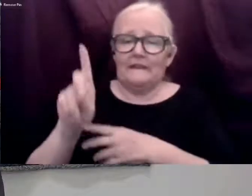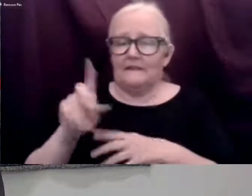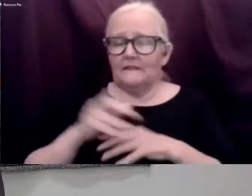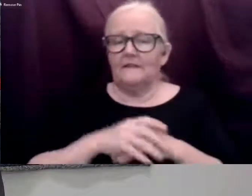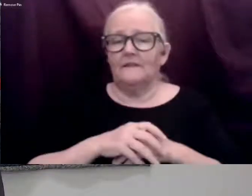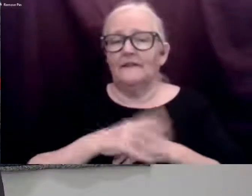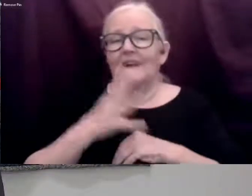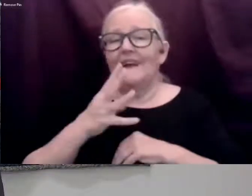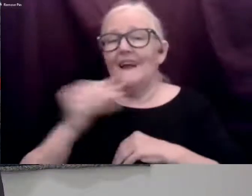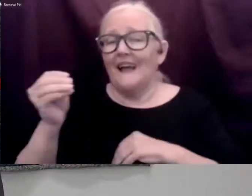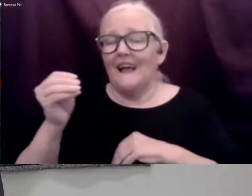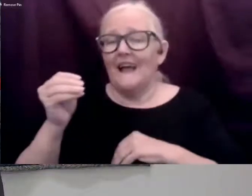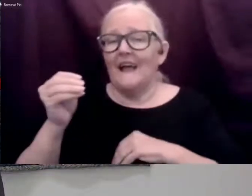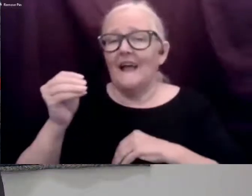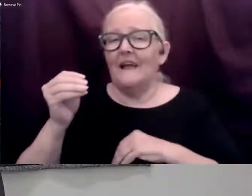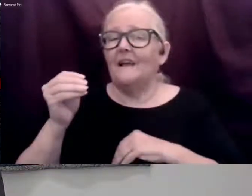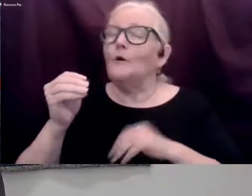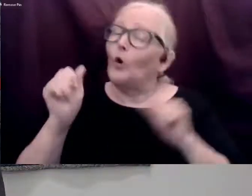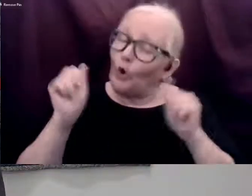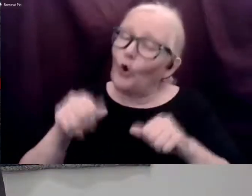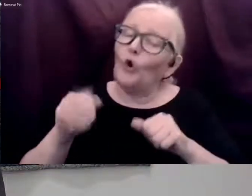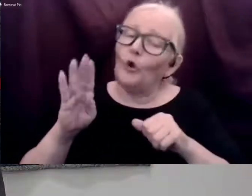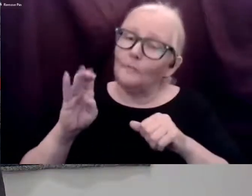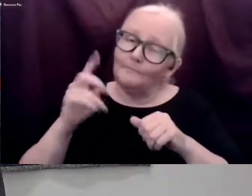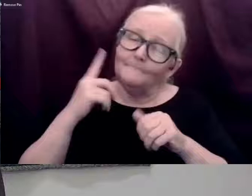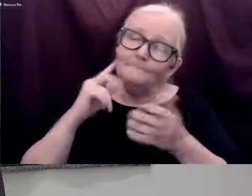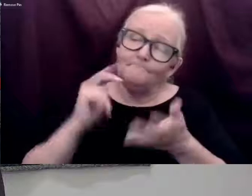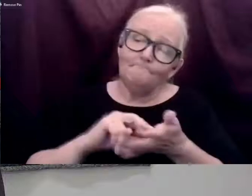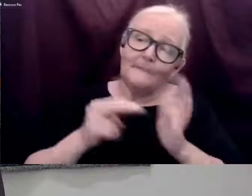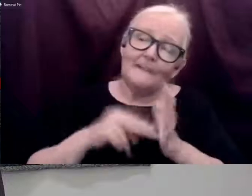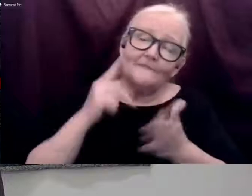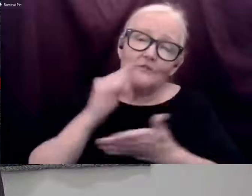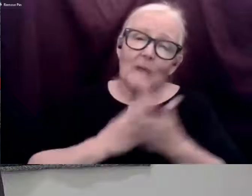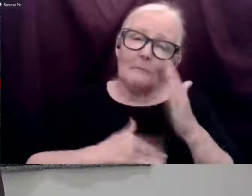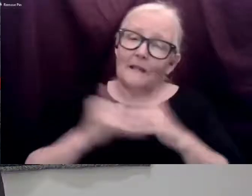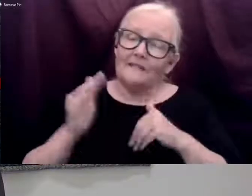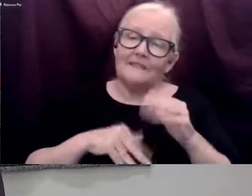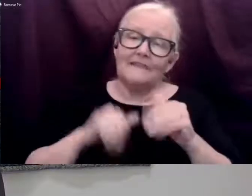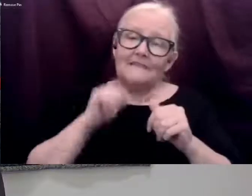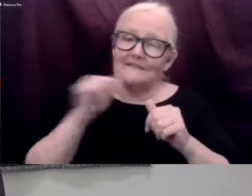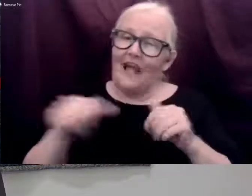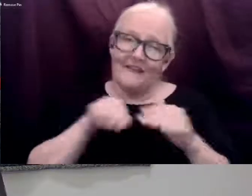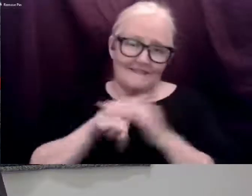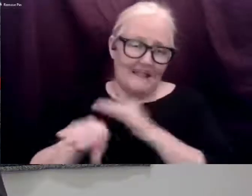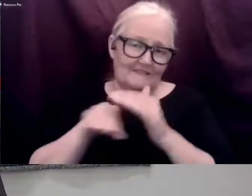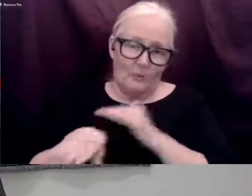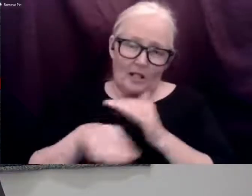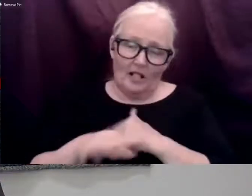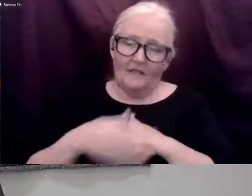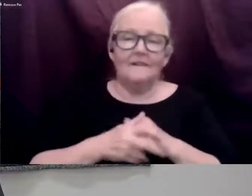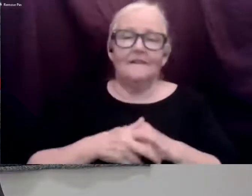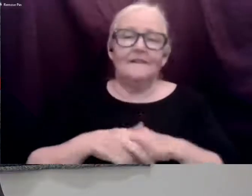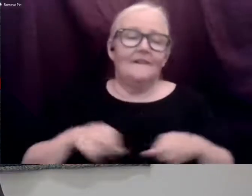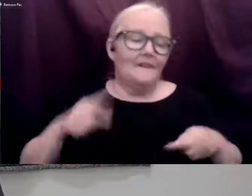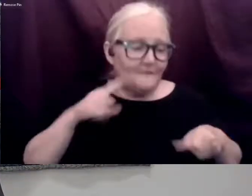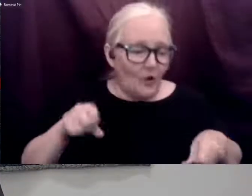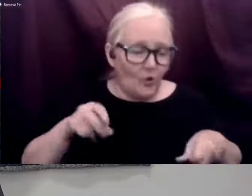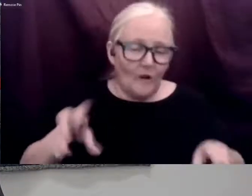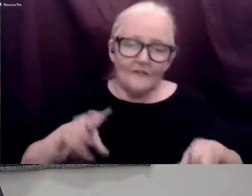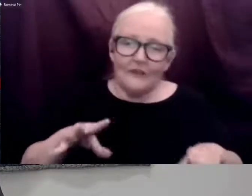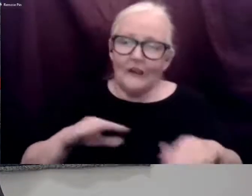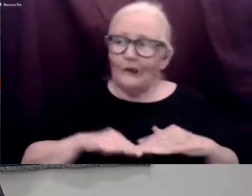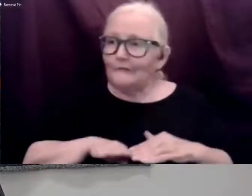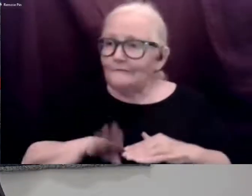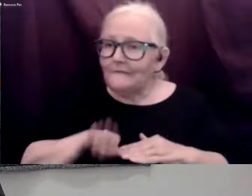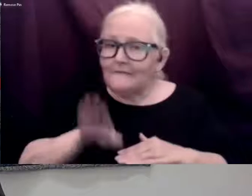to certain buildings, or when there aren't any open parking spots or seats left in the sanctuary on a Sunday morning.